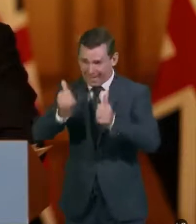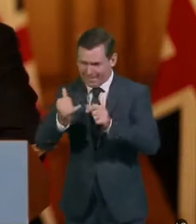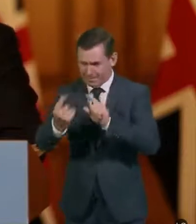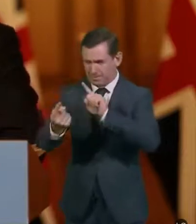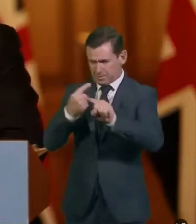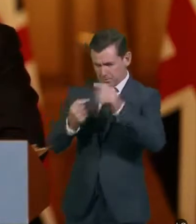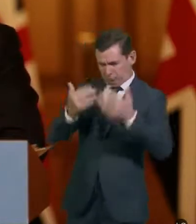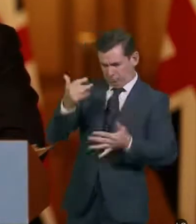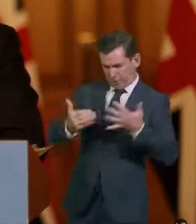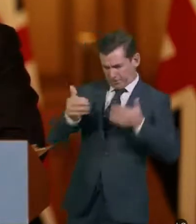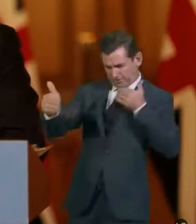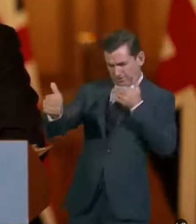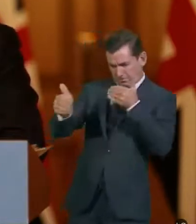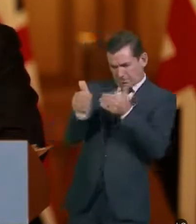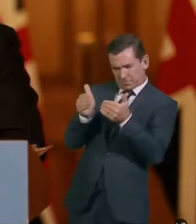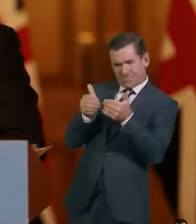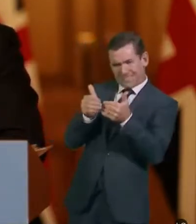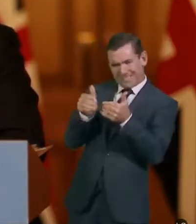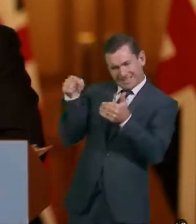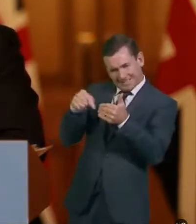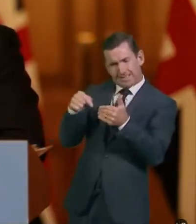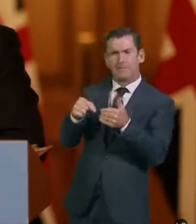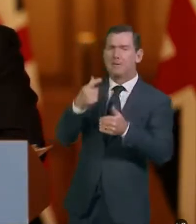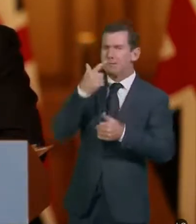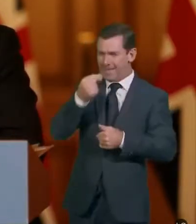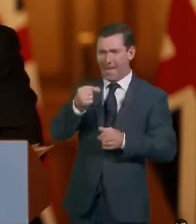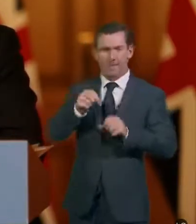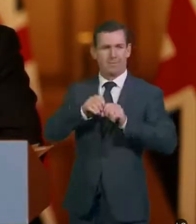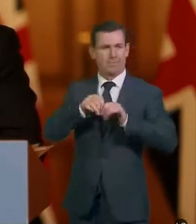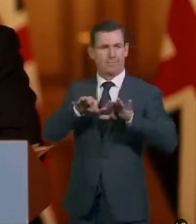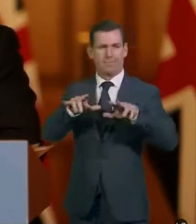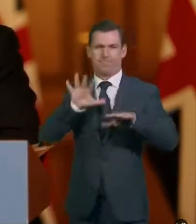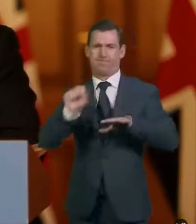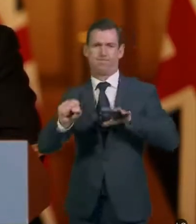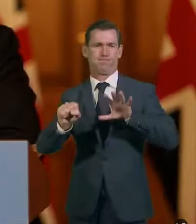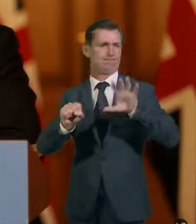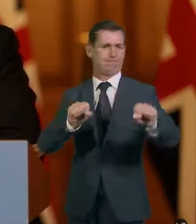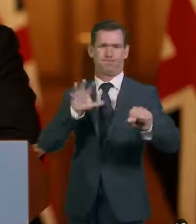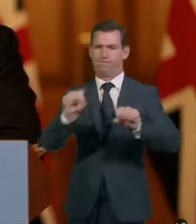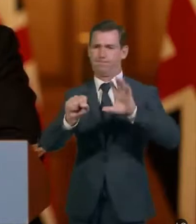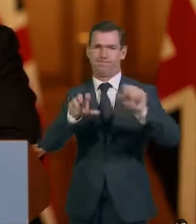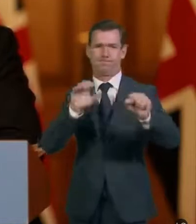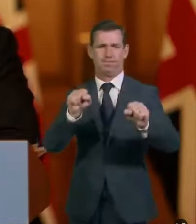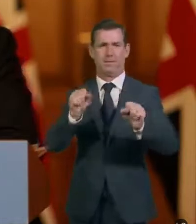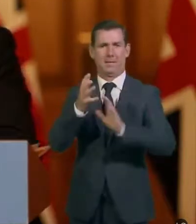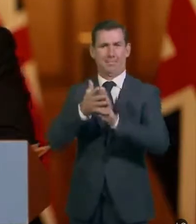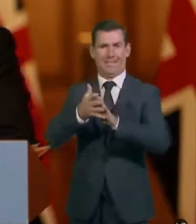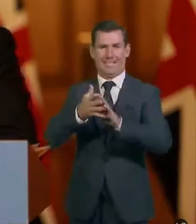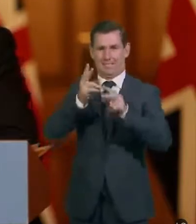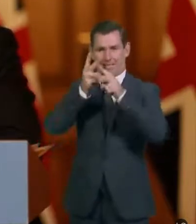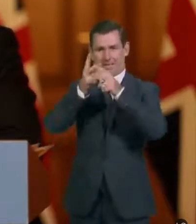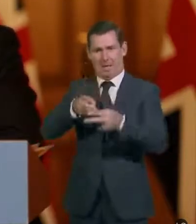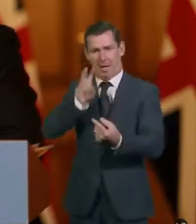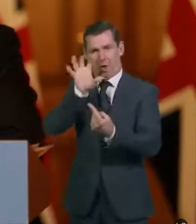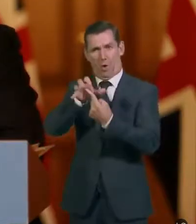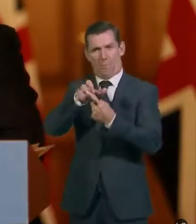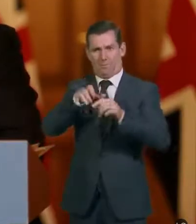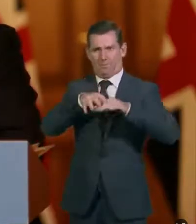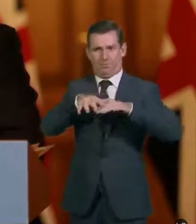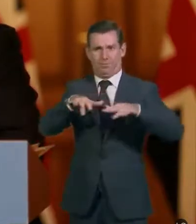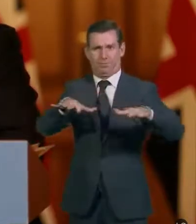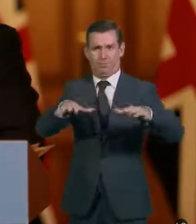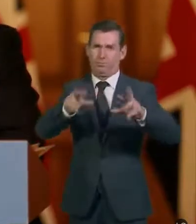prevent the spread of the virus spreading through care homes. And we will be able to test students